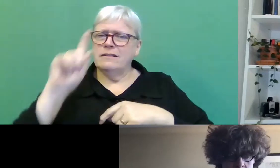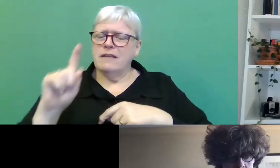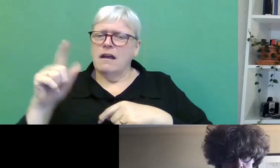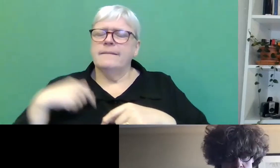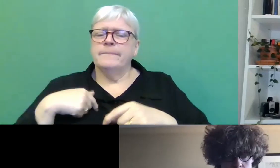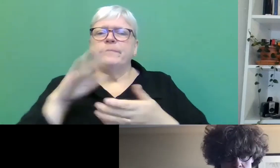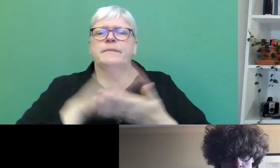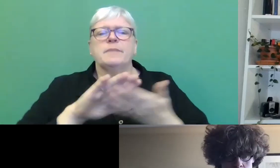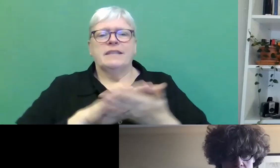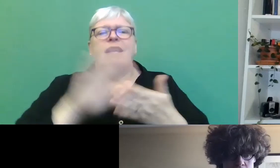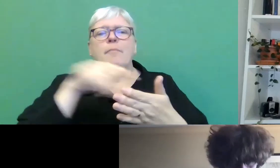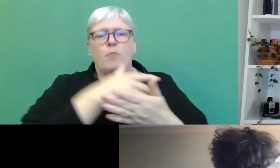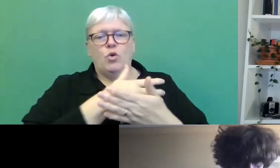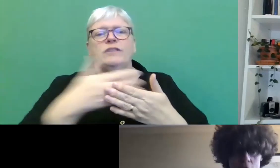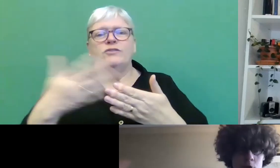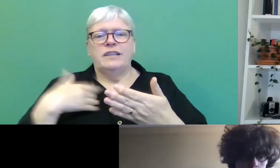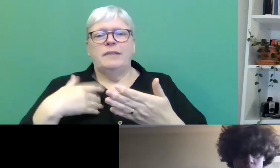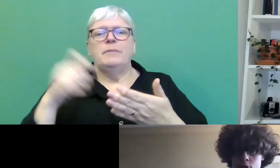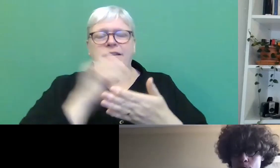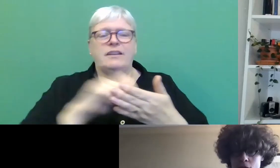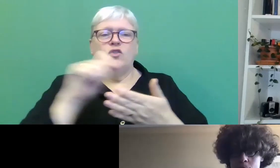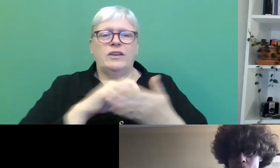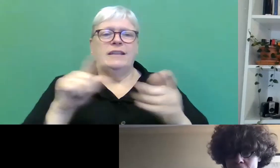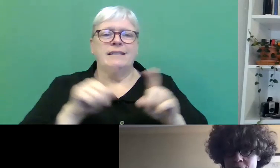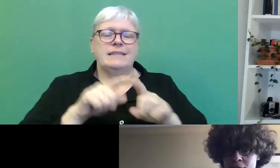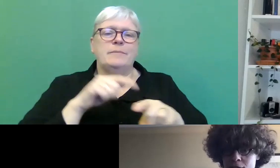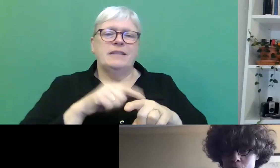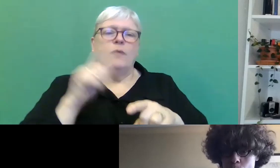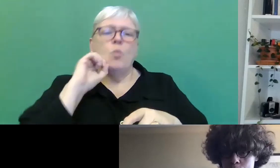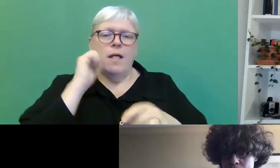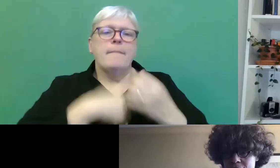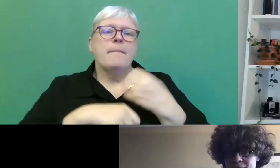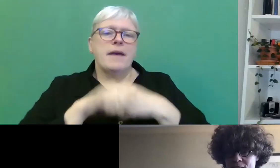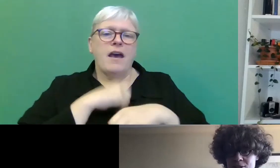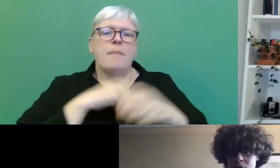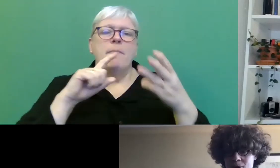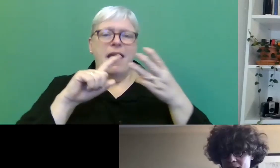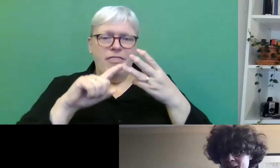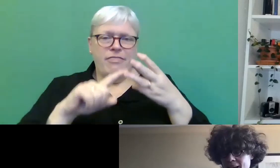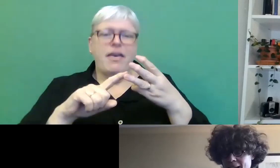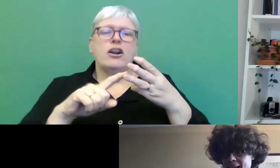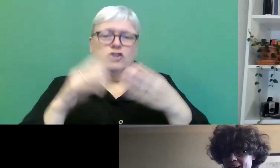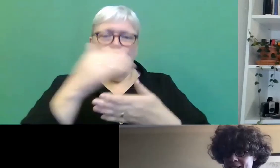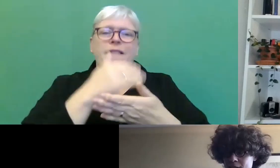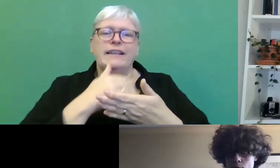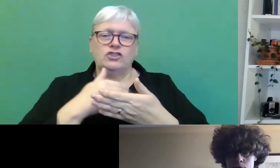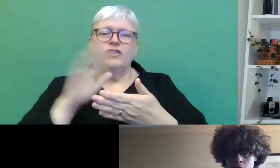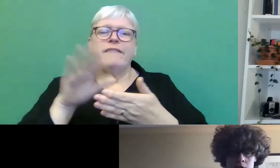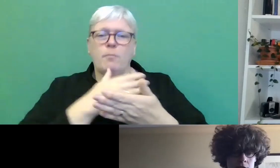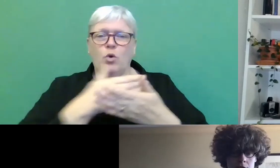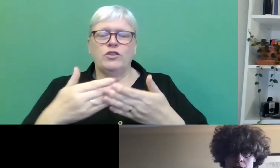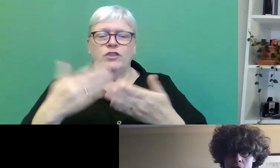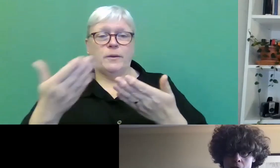poetry collection that I'd written alongside it, which is now going to become my third poetry collection. So, is